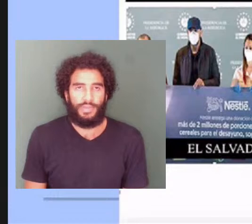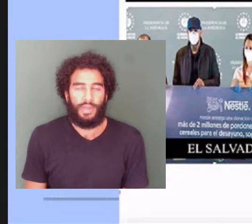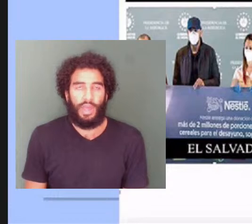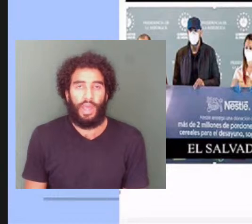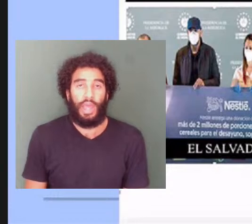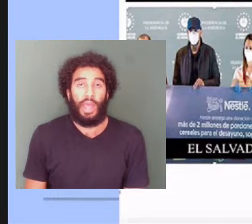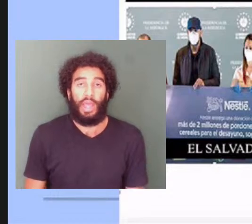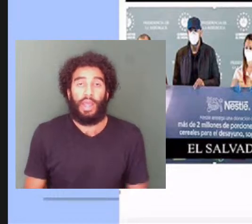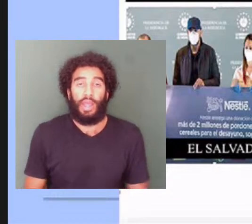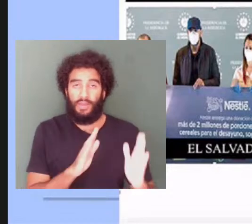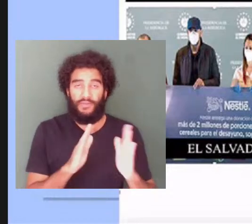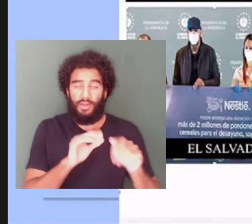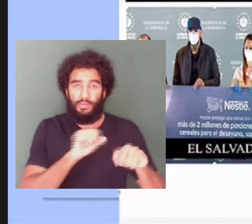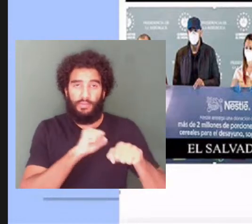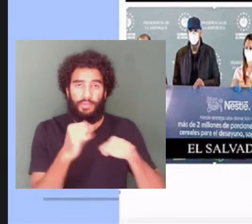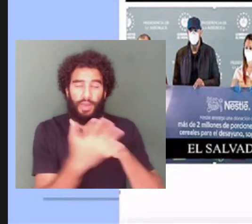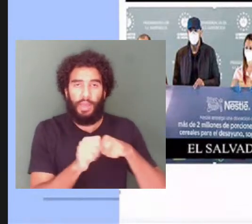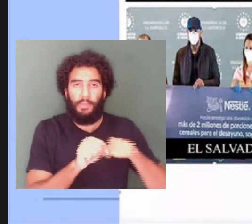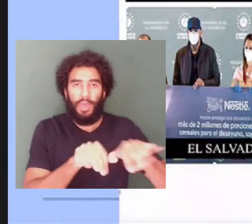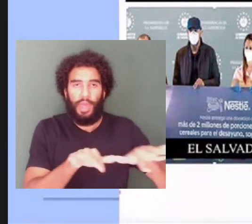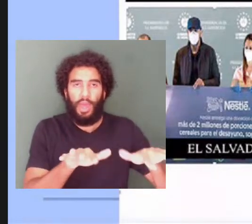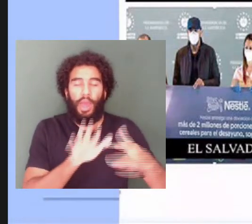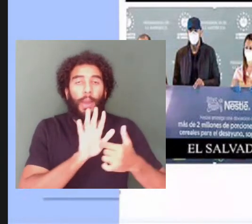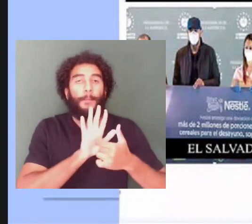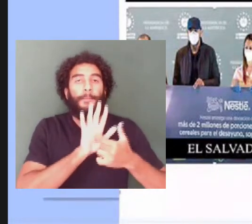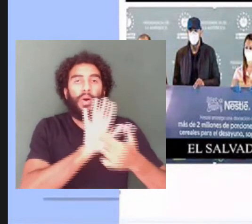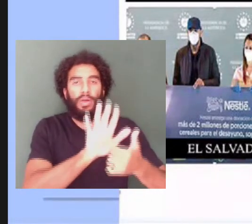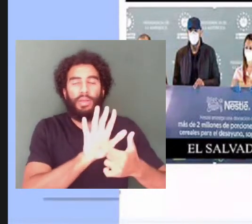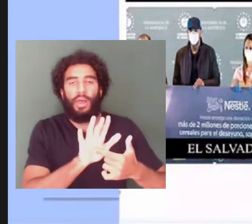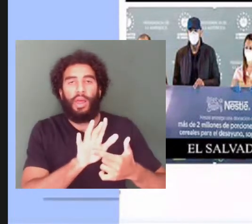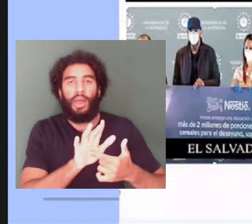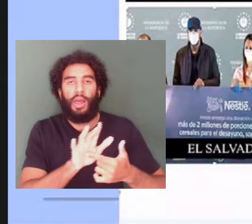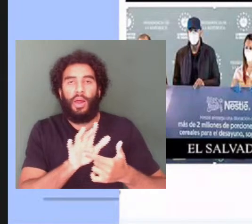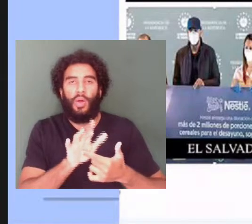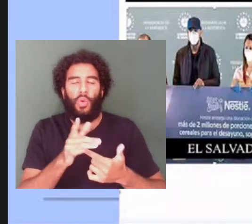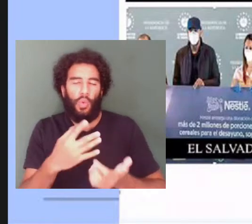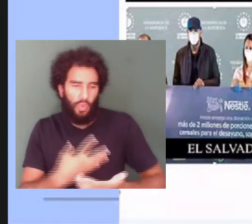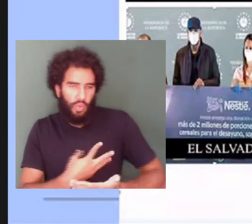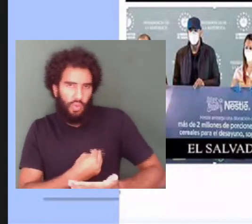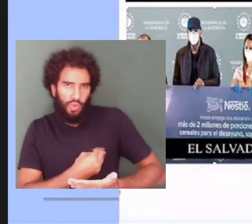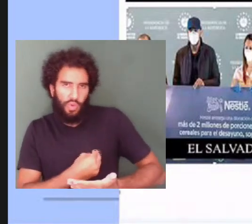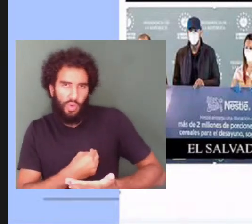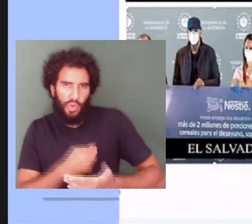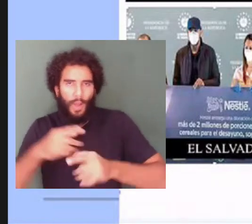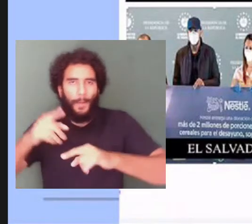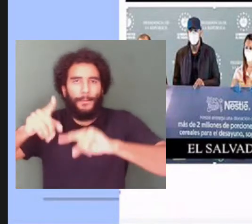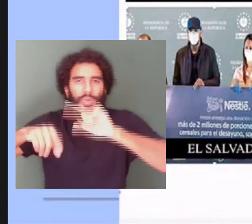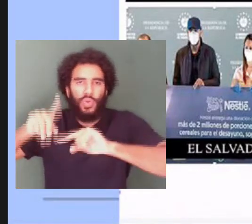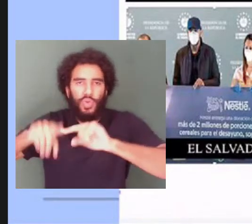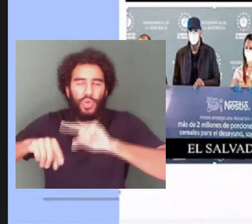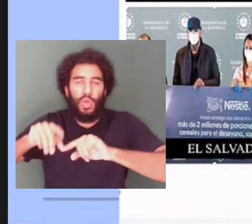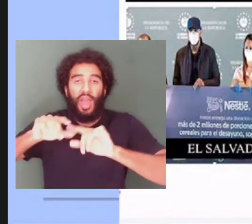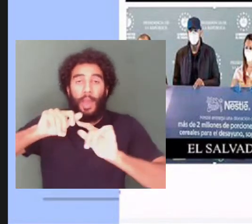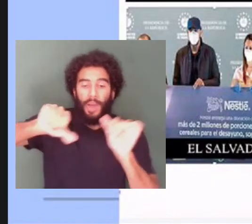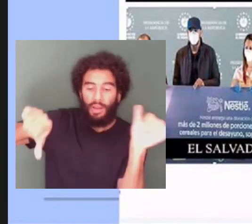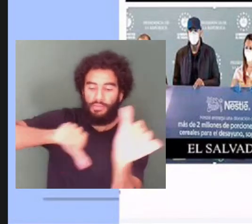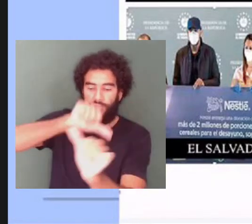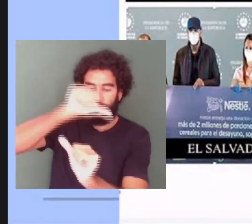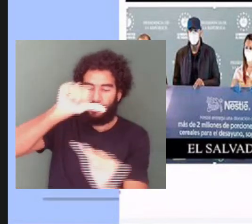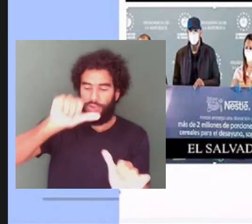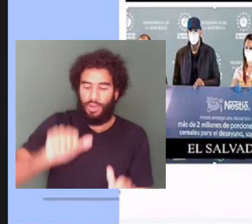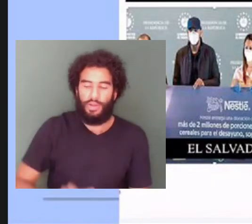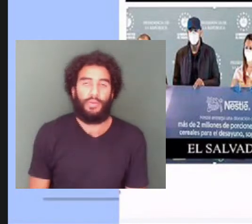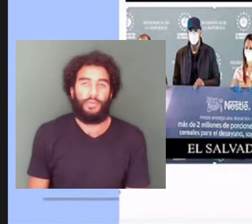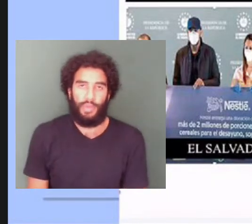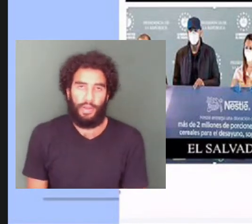so that these companies could use the pandemic to mention, show their milk products, and change their